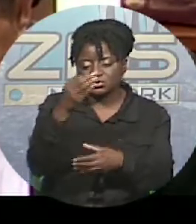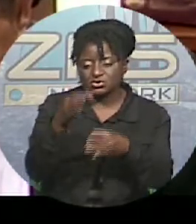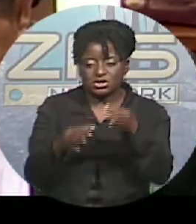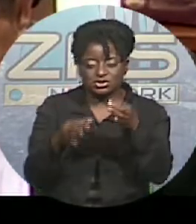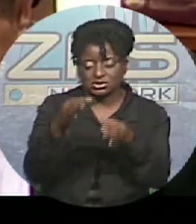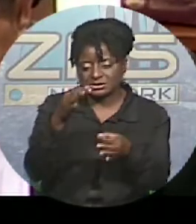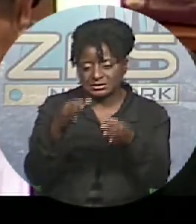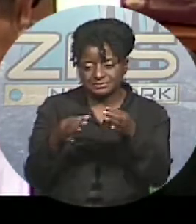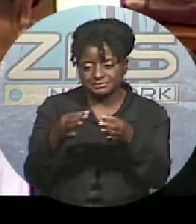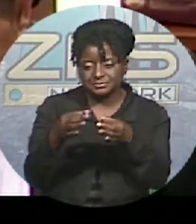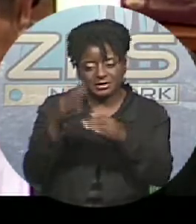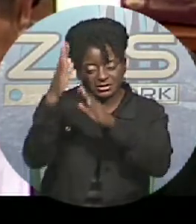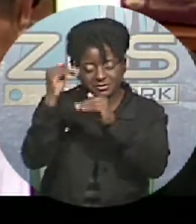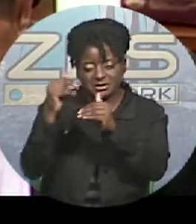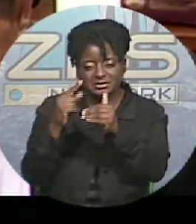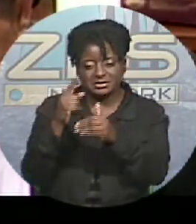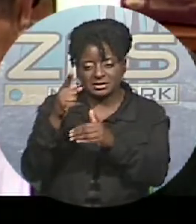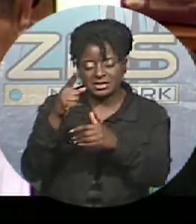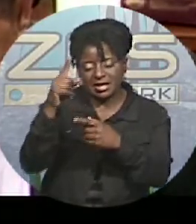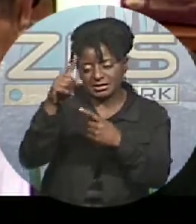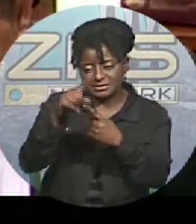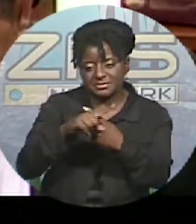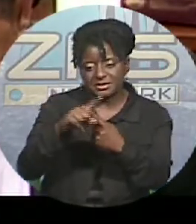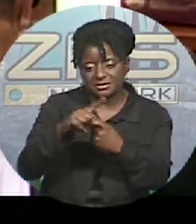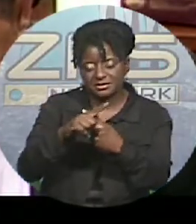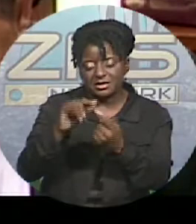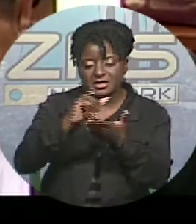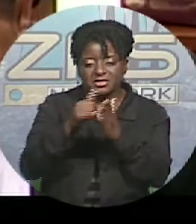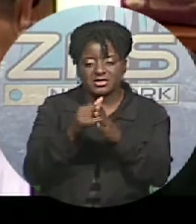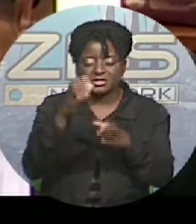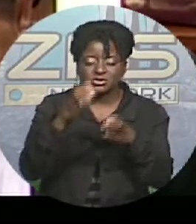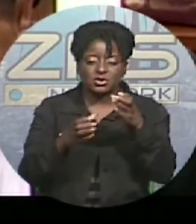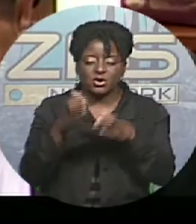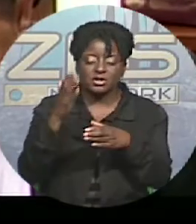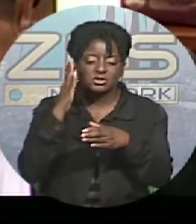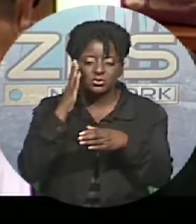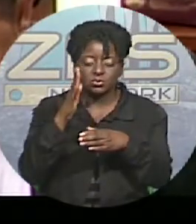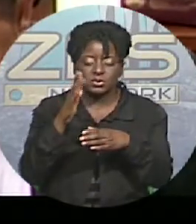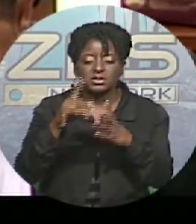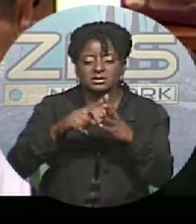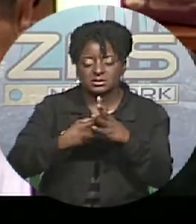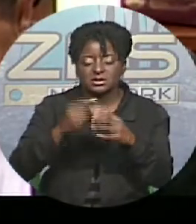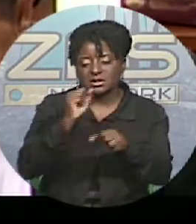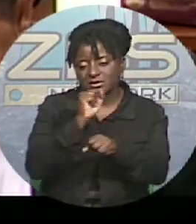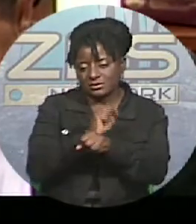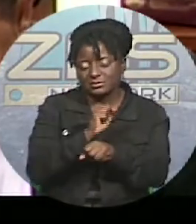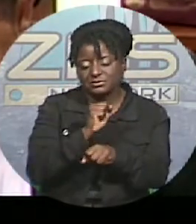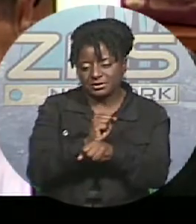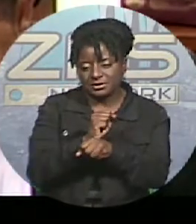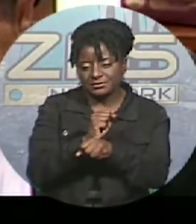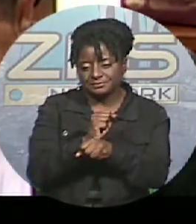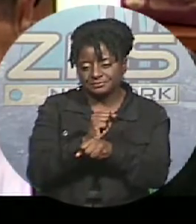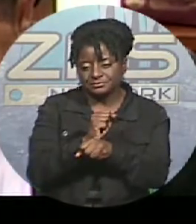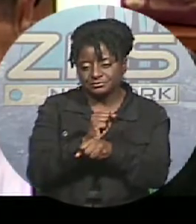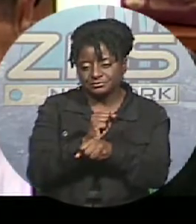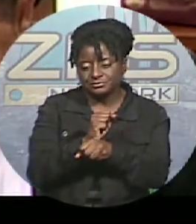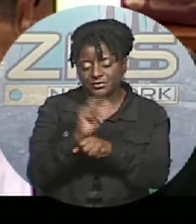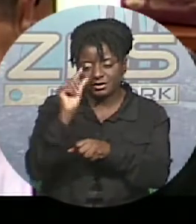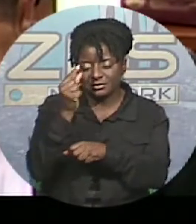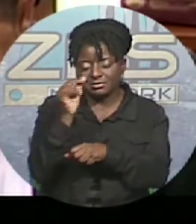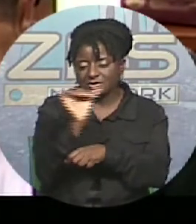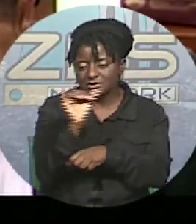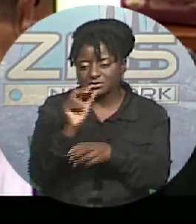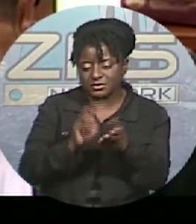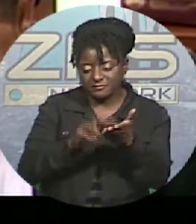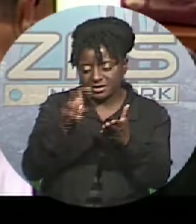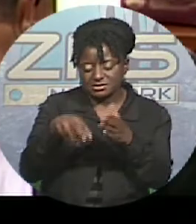sometime next month these courts will come into effect. It's also invested in